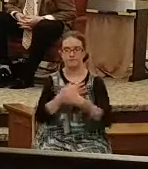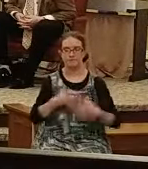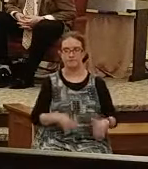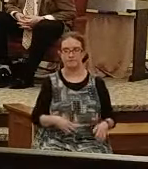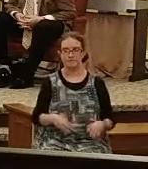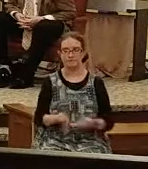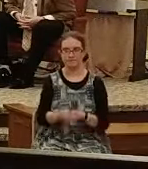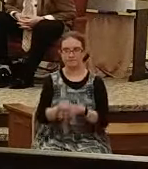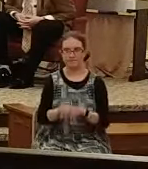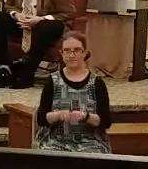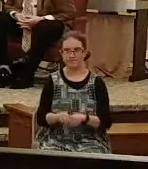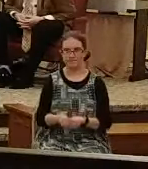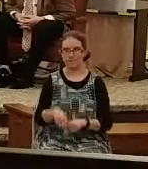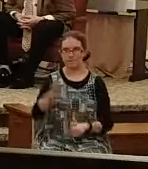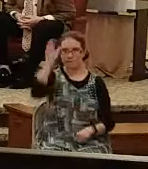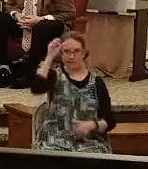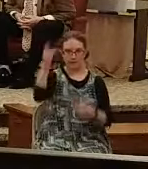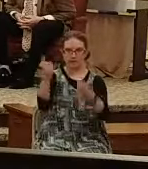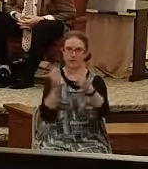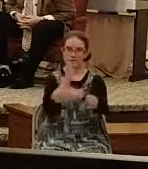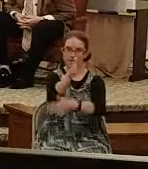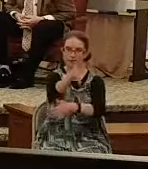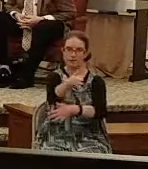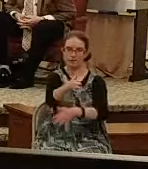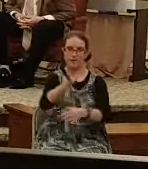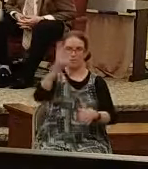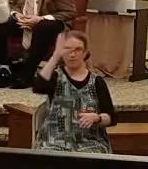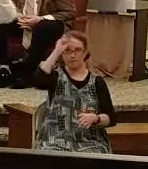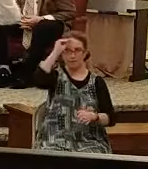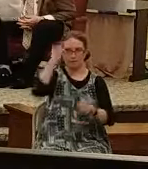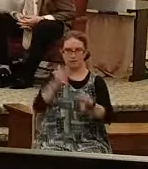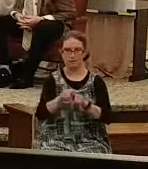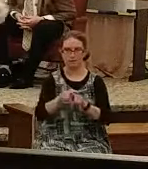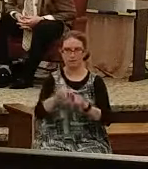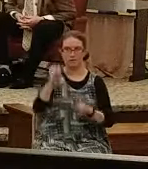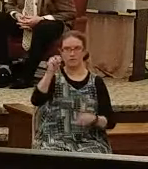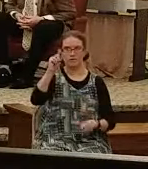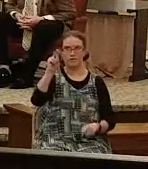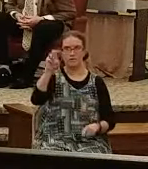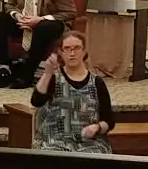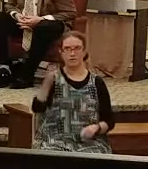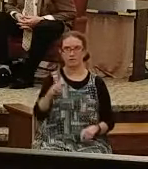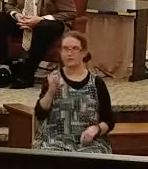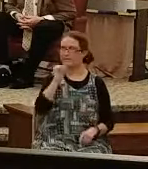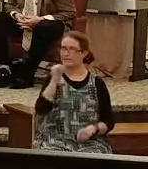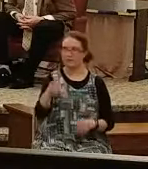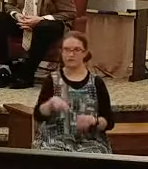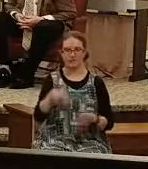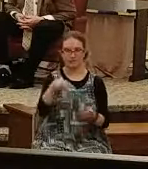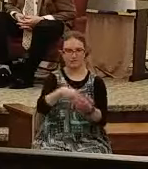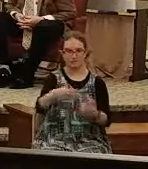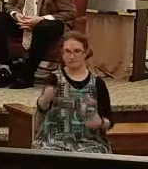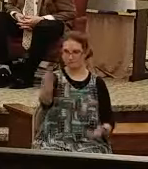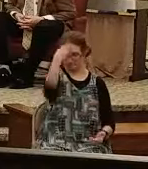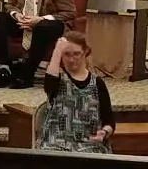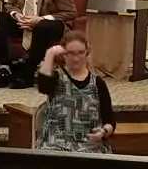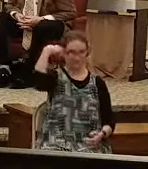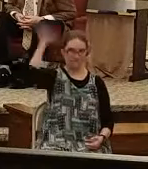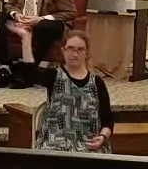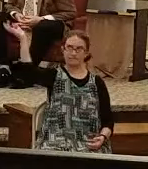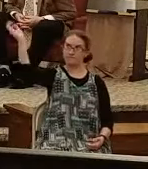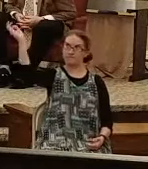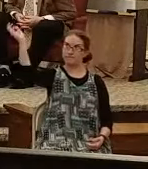But when the enemy came after him, Brother Andrew, he didn't just stand there and let the enemy hit that and bounce it off his